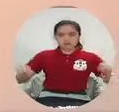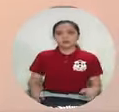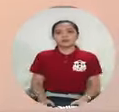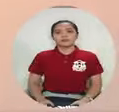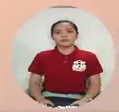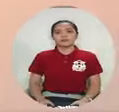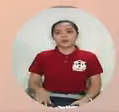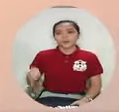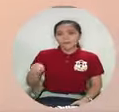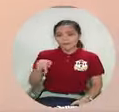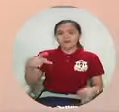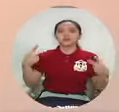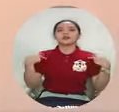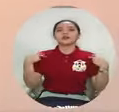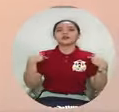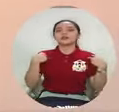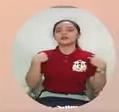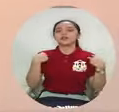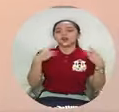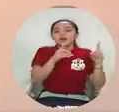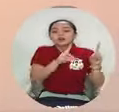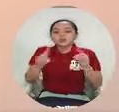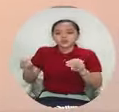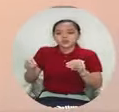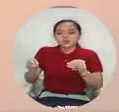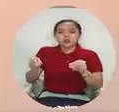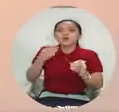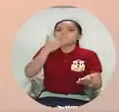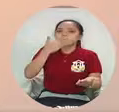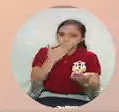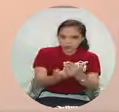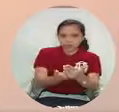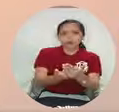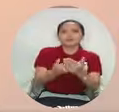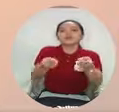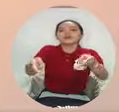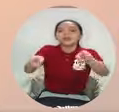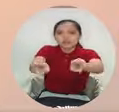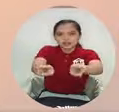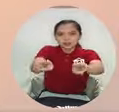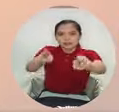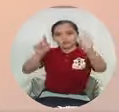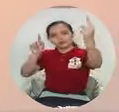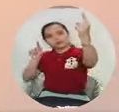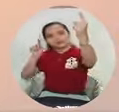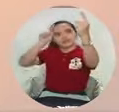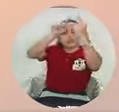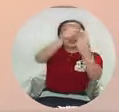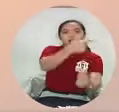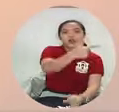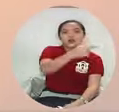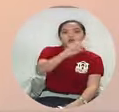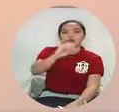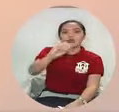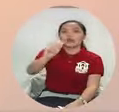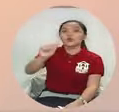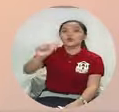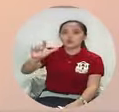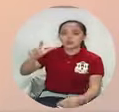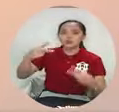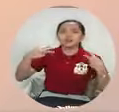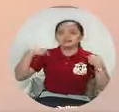have fought a good fight. I have finished my course. I have kept